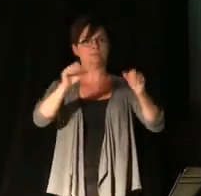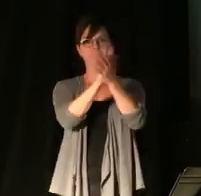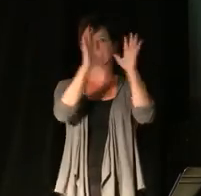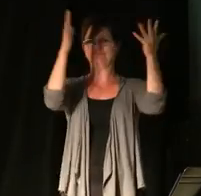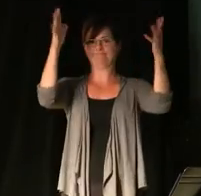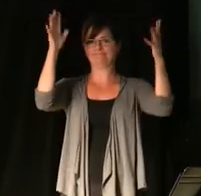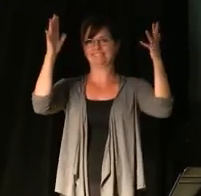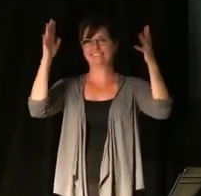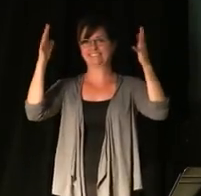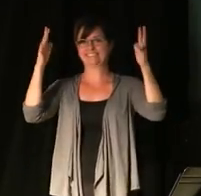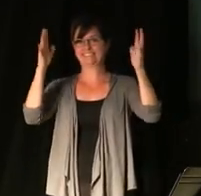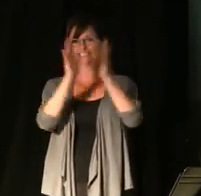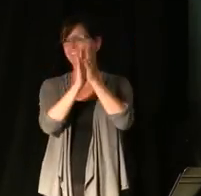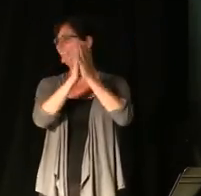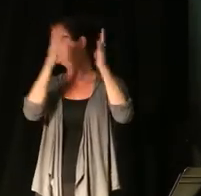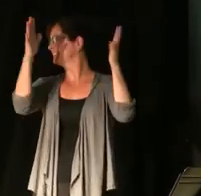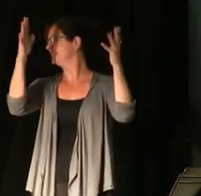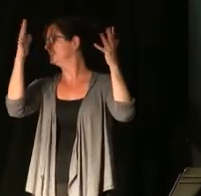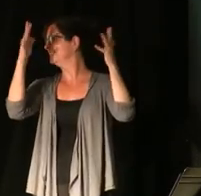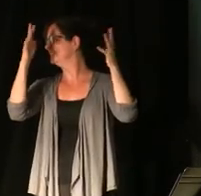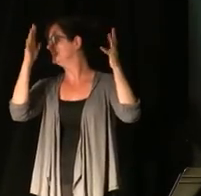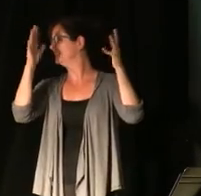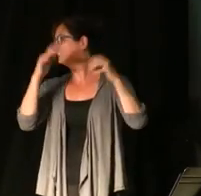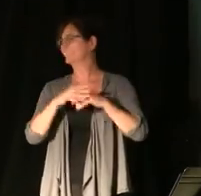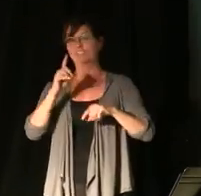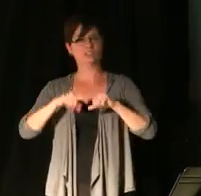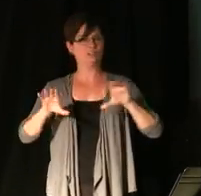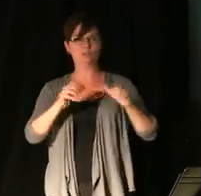her. So give her a huge round of applause.